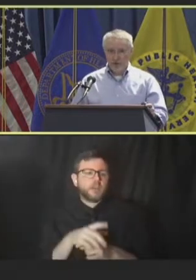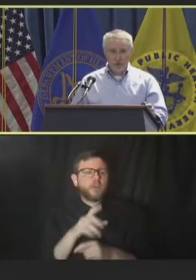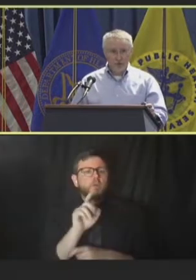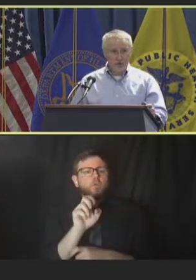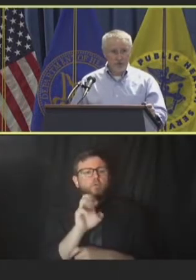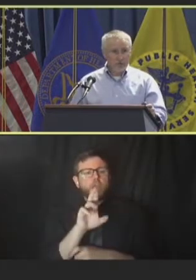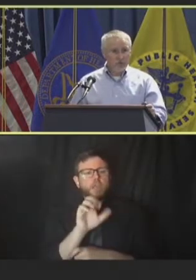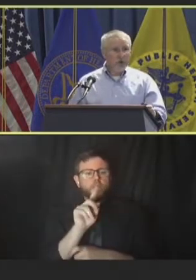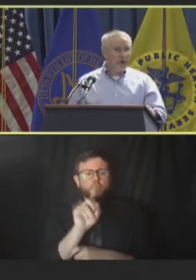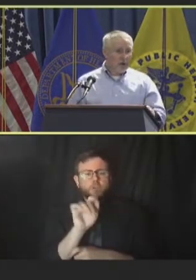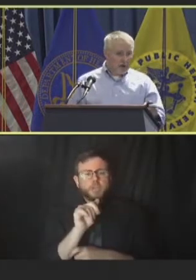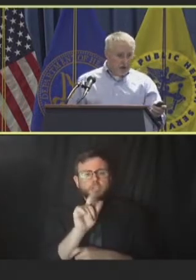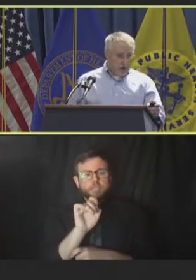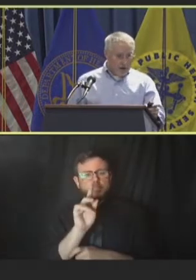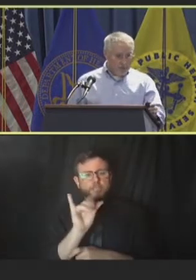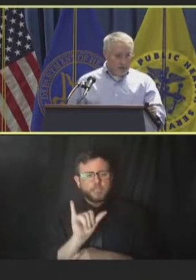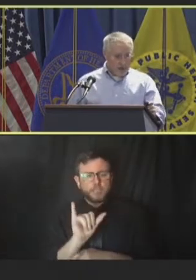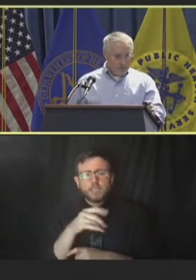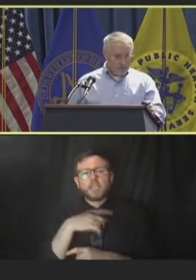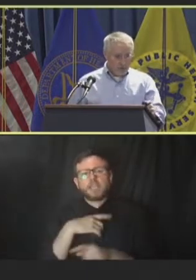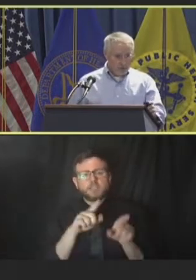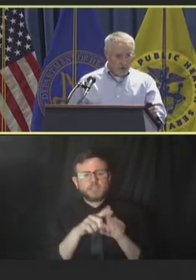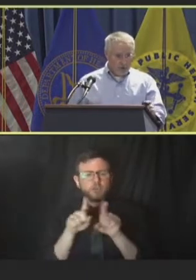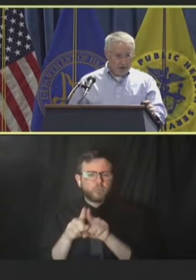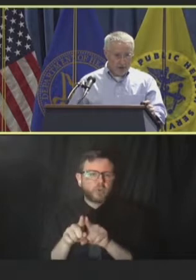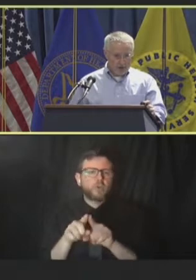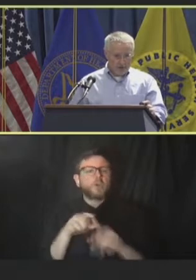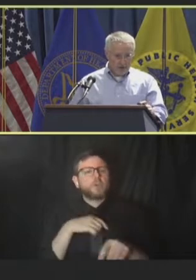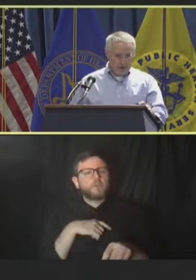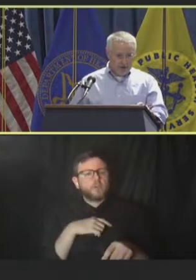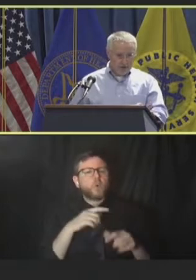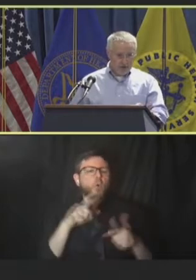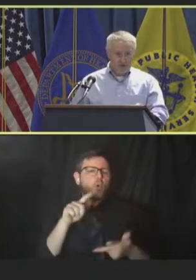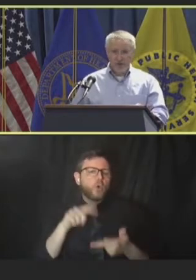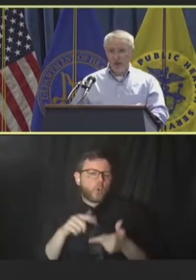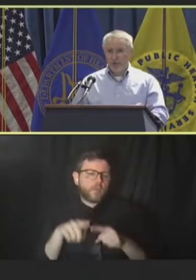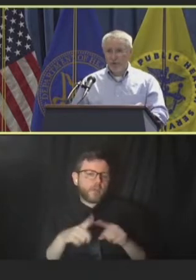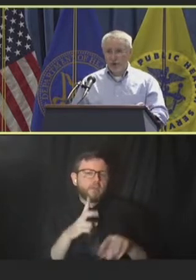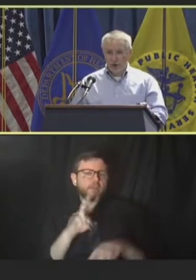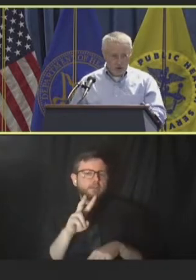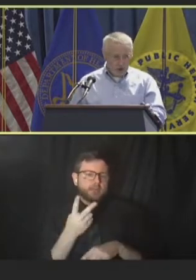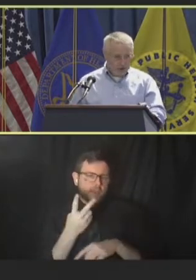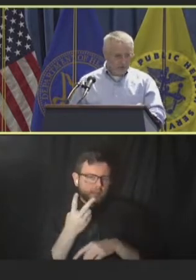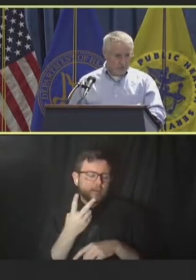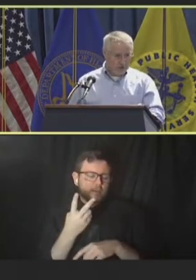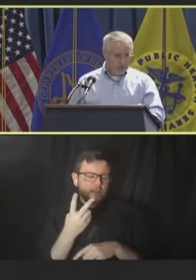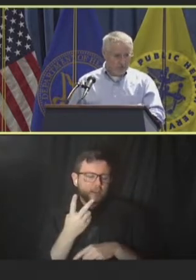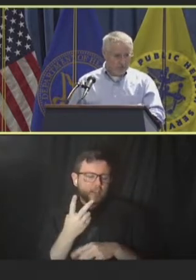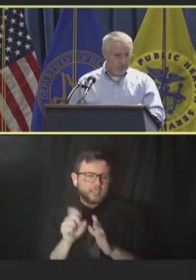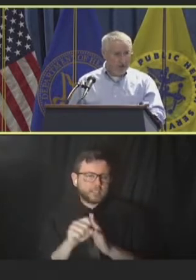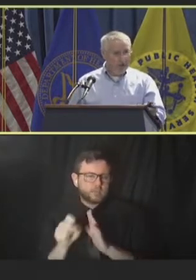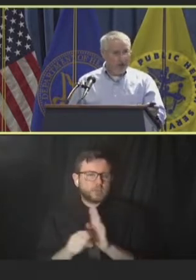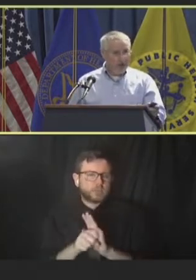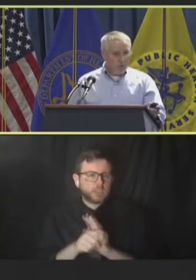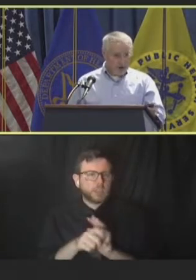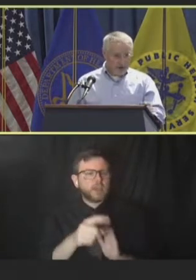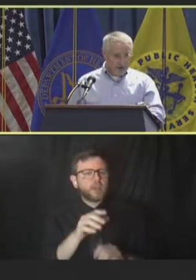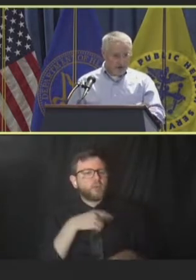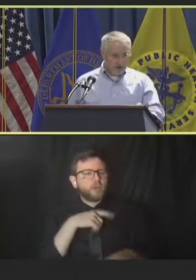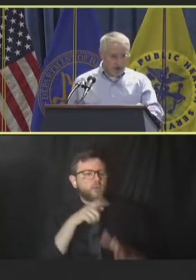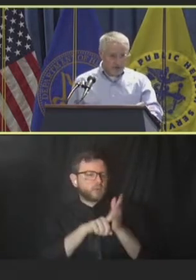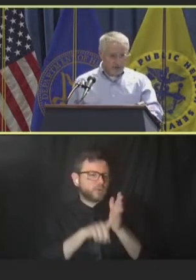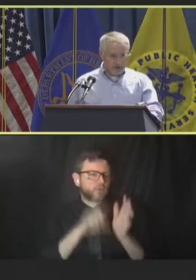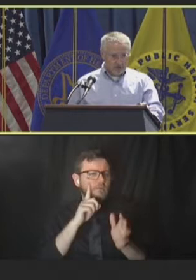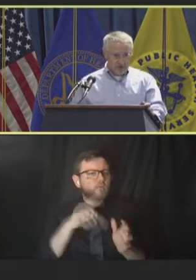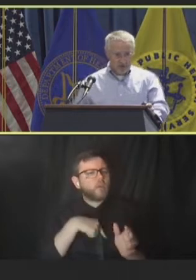series dose 2. And further work and analyses are needed to understand the pericarditis risk. And while the data